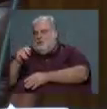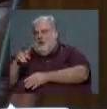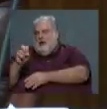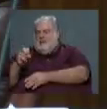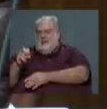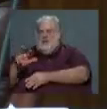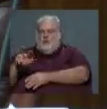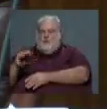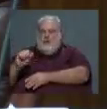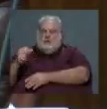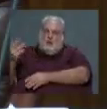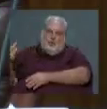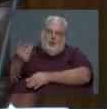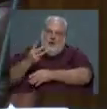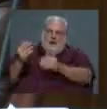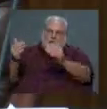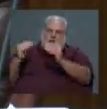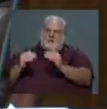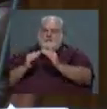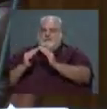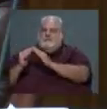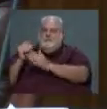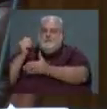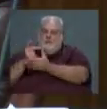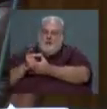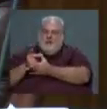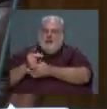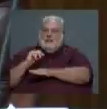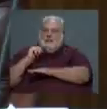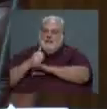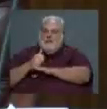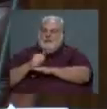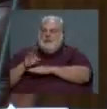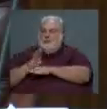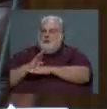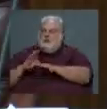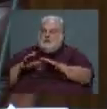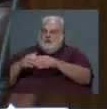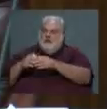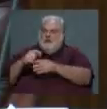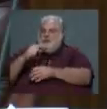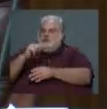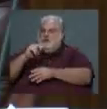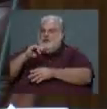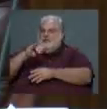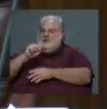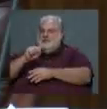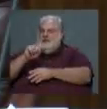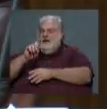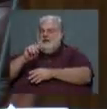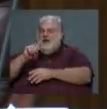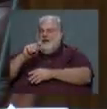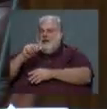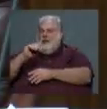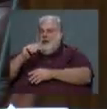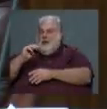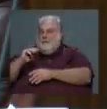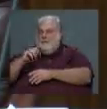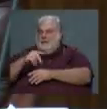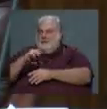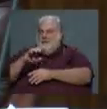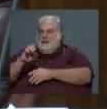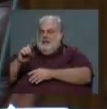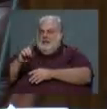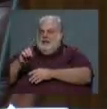of Monty Road. An ordinance to approve a plan zoning development establishing a plan commercial district titled Genesis Datacom Short Form PDC, located